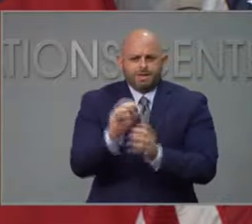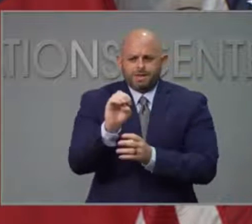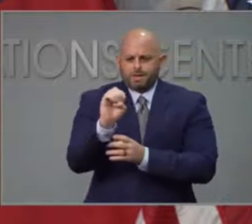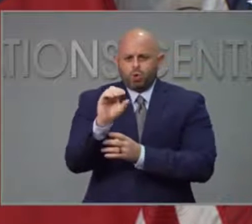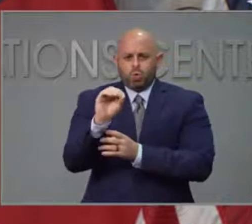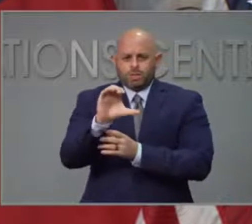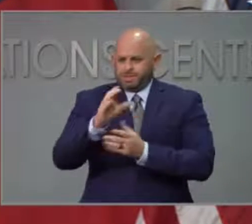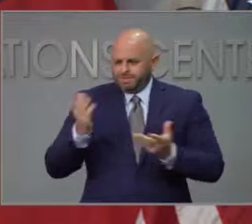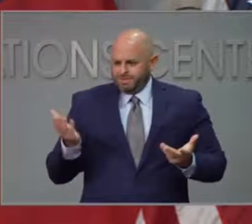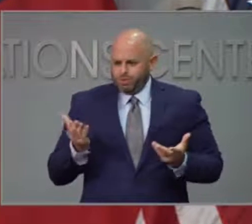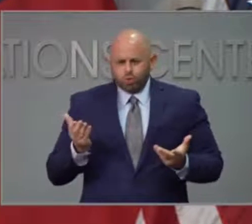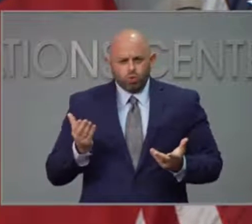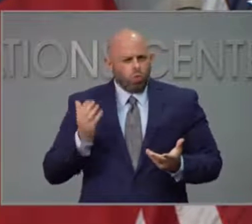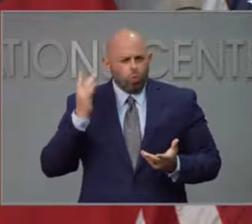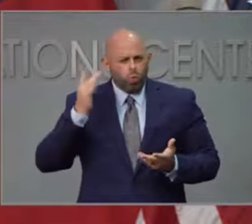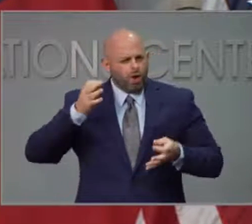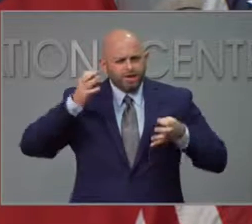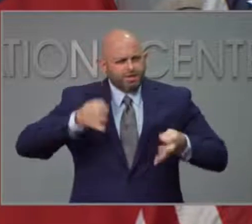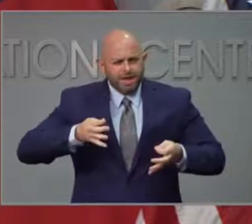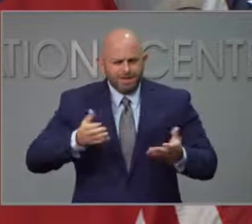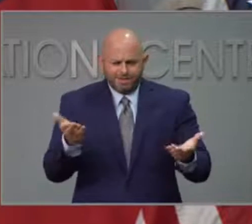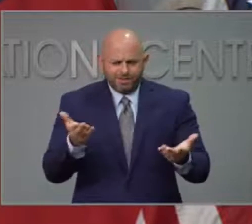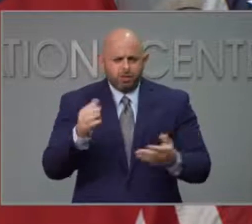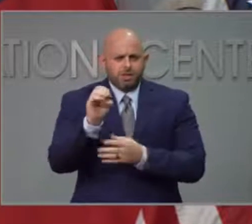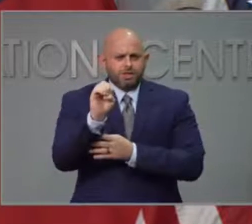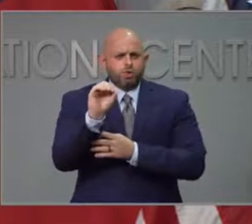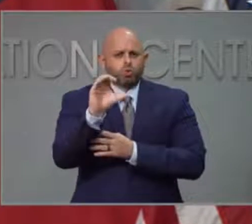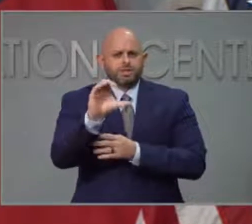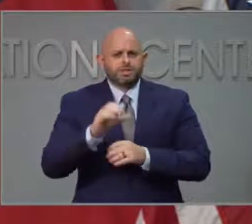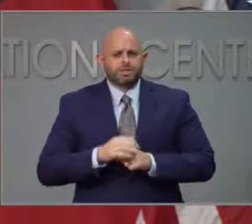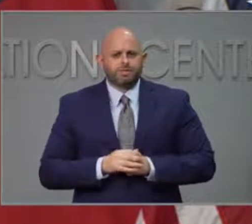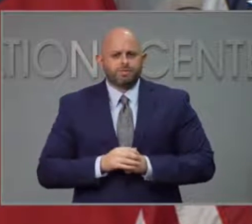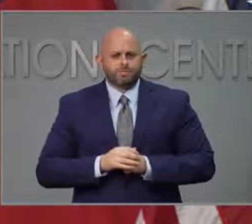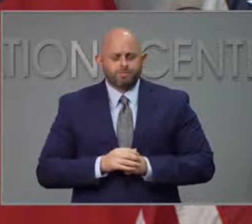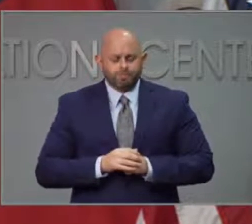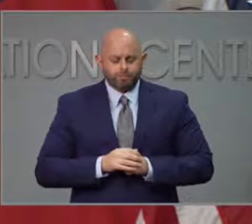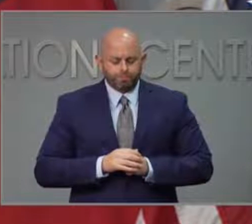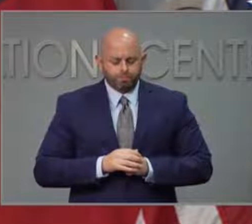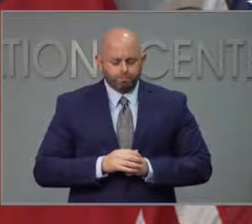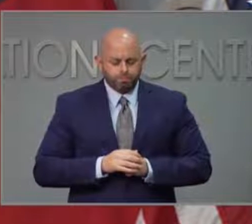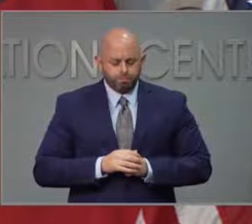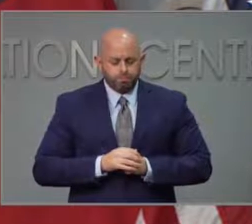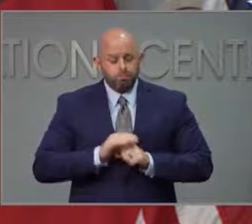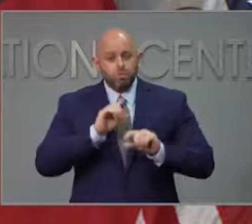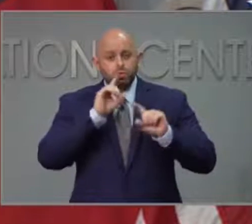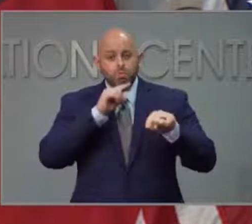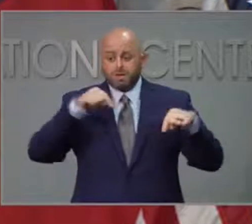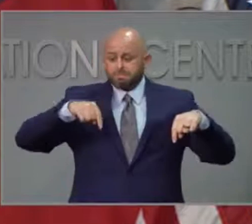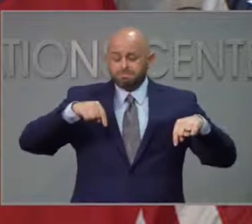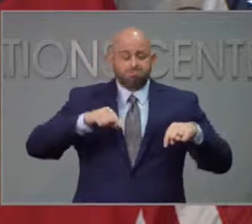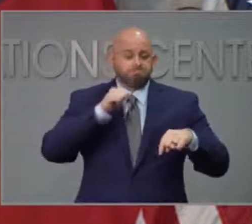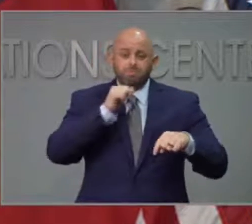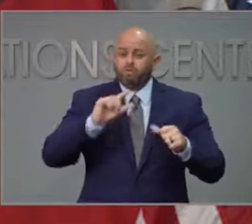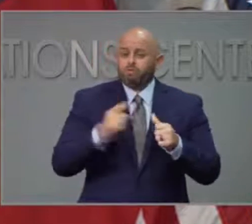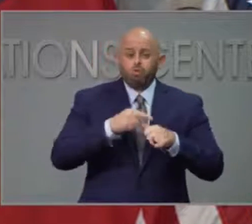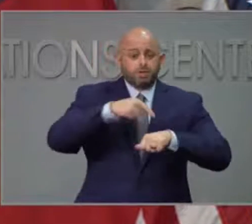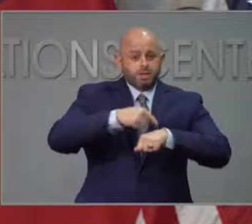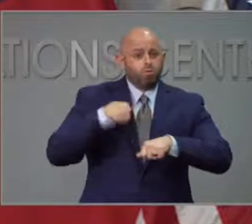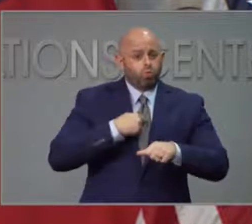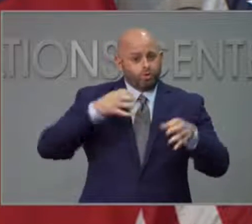talk about why those decisions were made? This is not the first time we've chosen to be at the